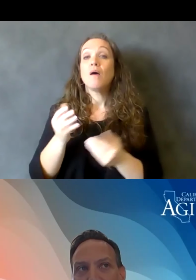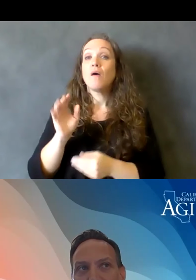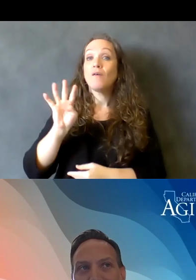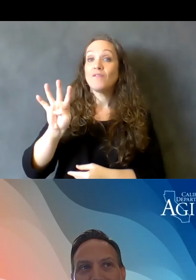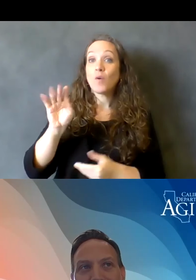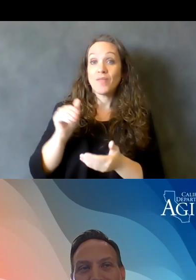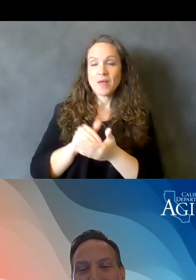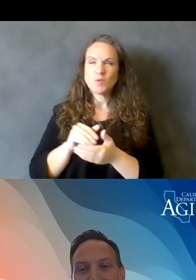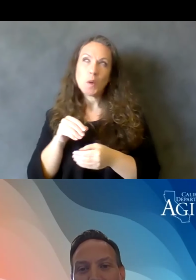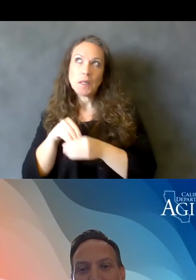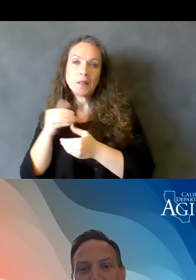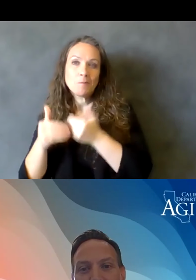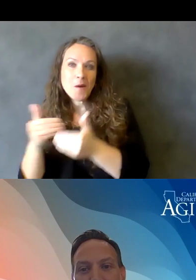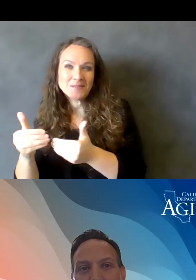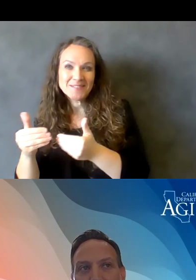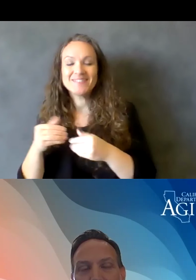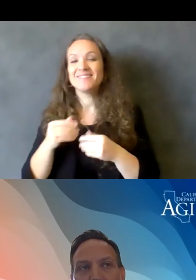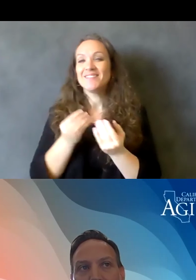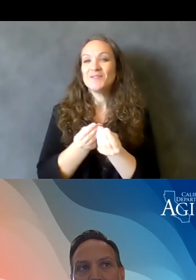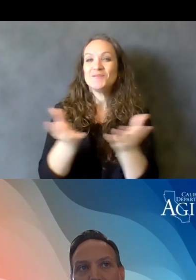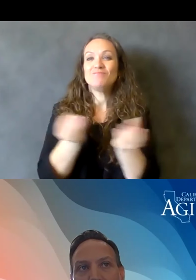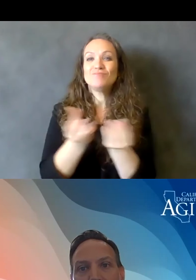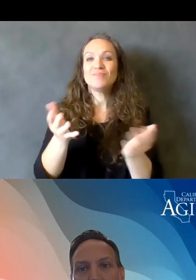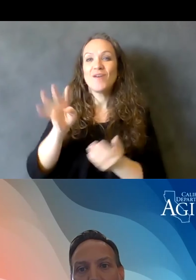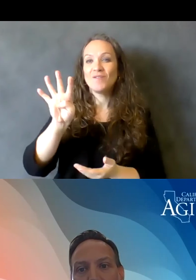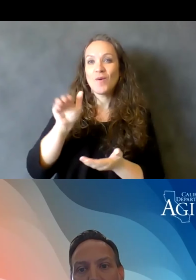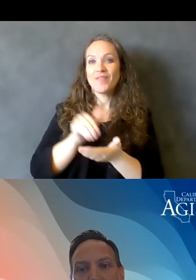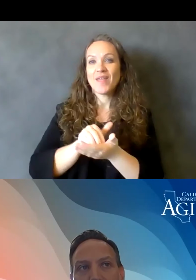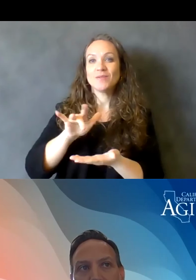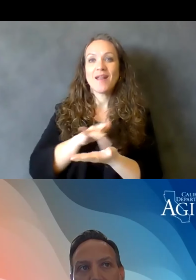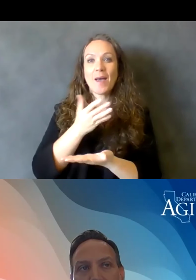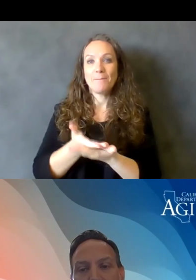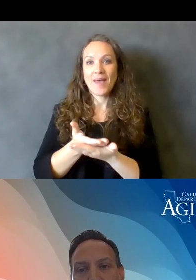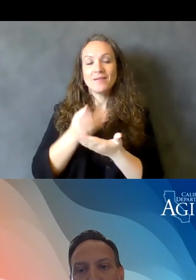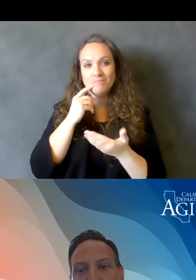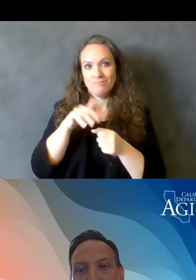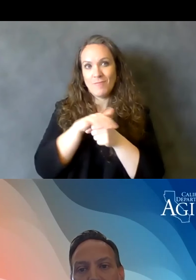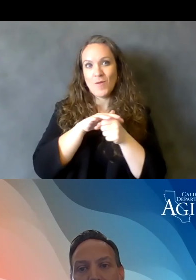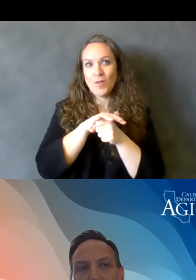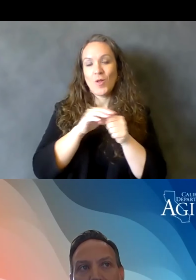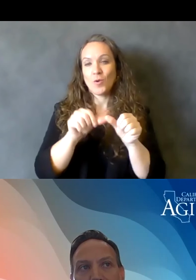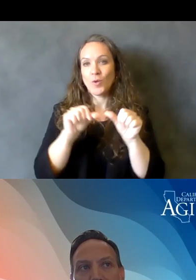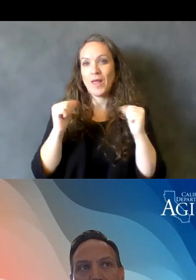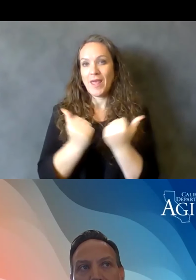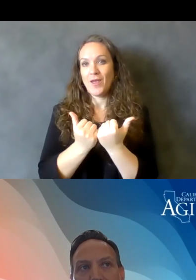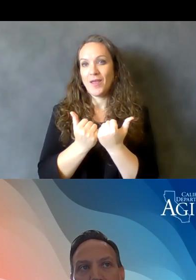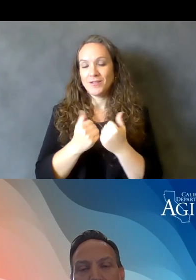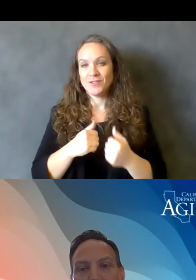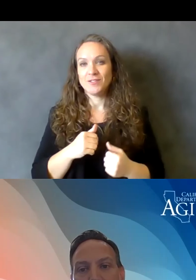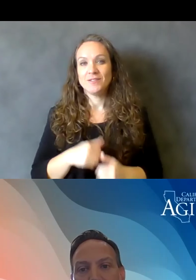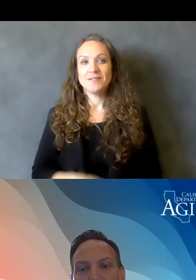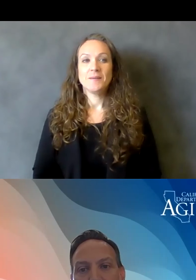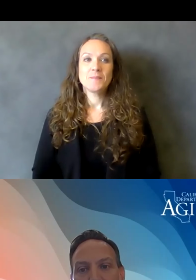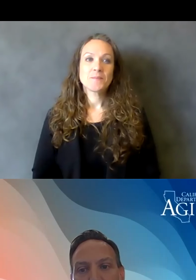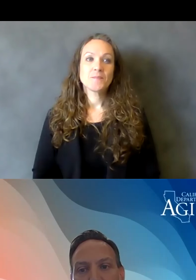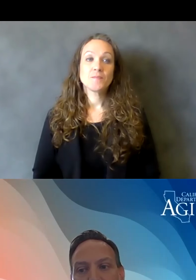are in the process of distributing 4,000 iPads to our local area agencies on aging. These